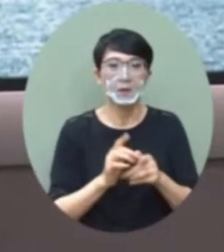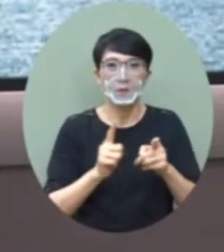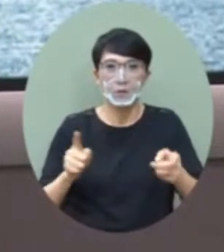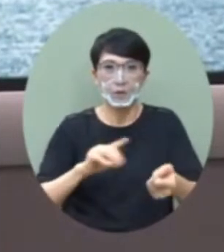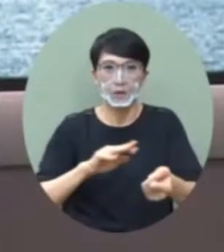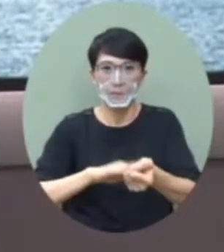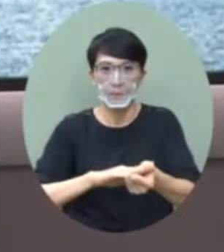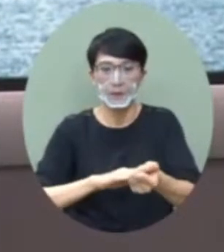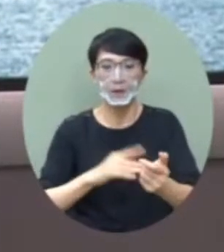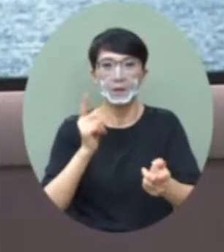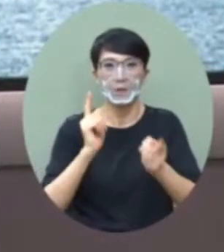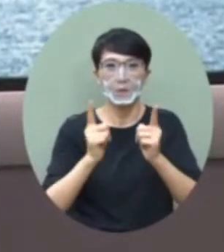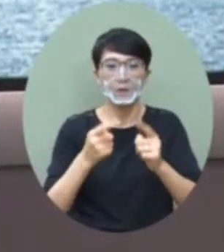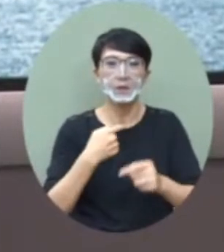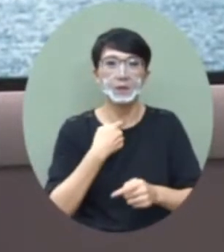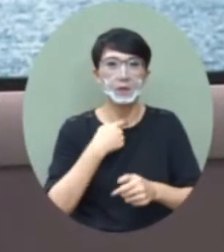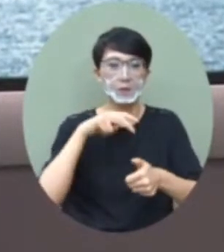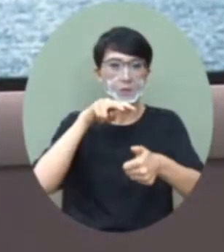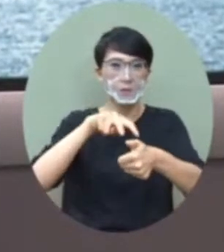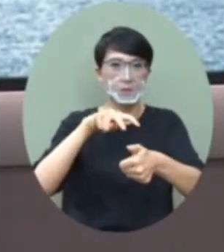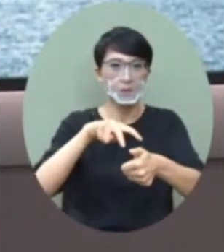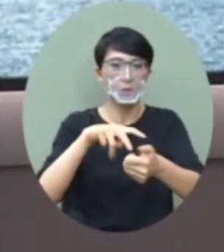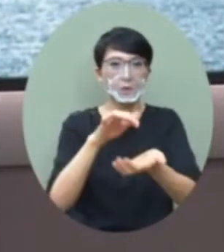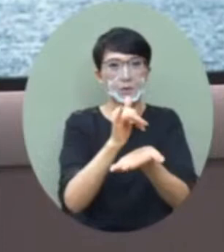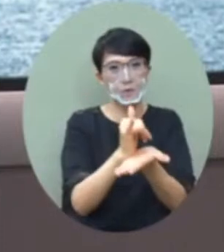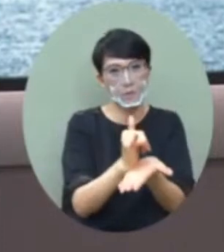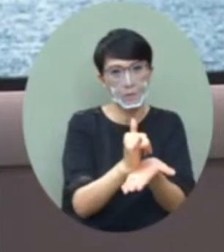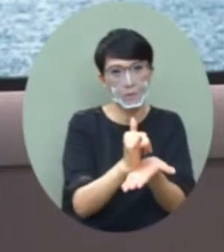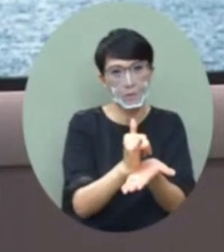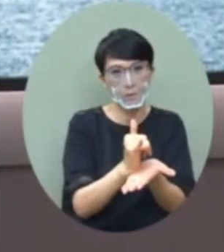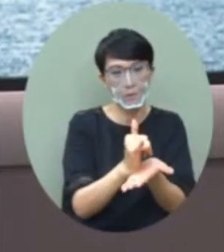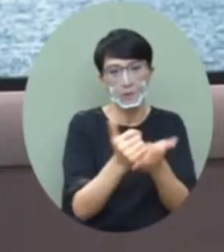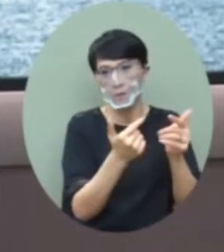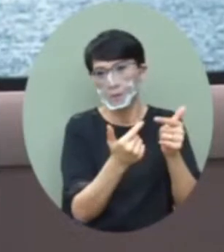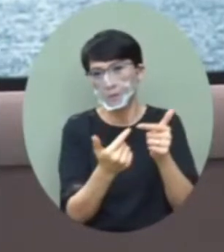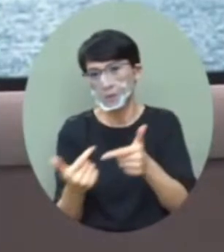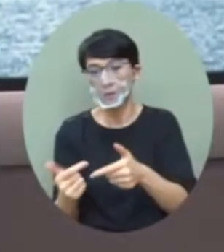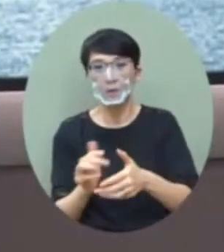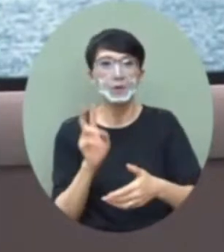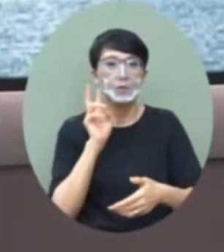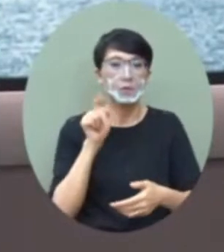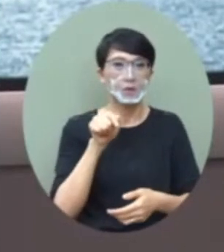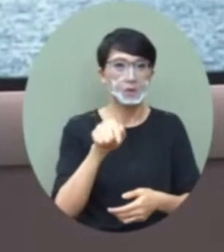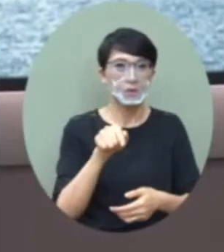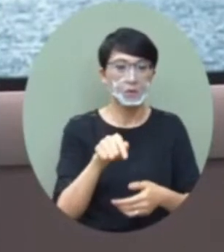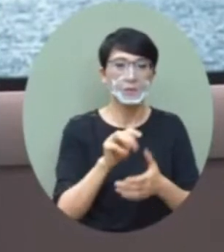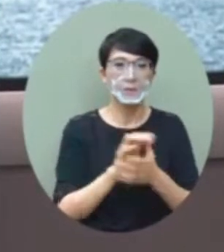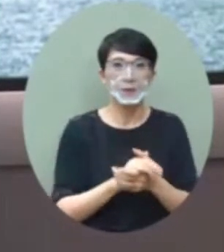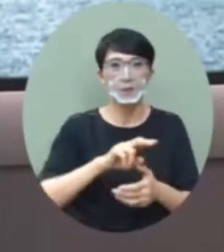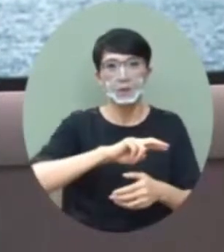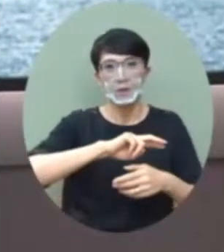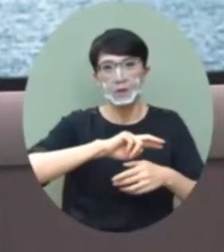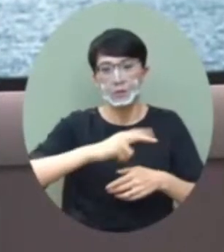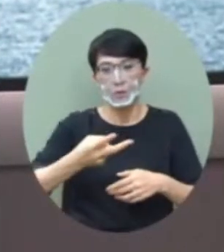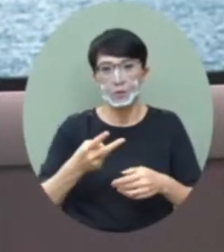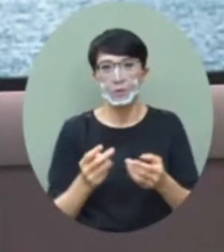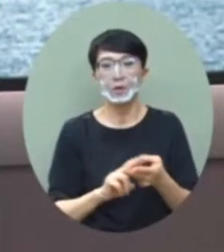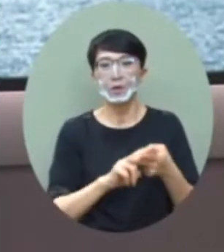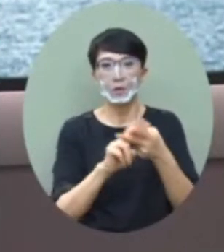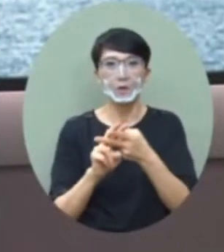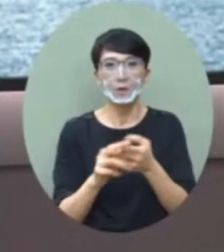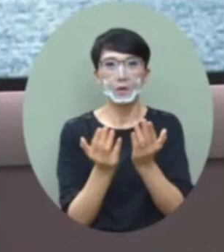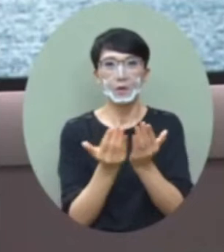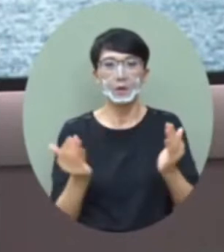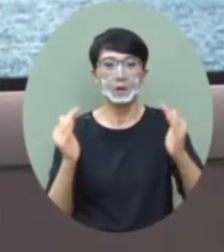on hospitals will be rather high. And for the 3 patients I mentioned, they